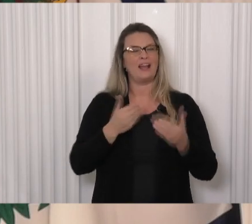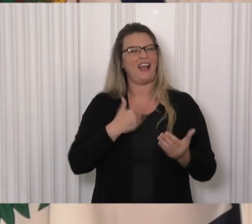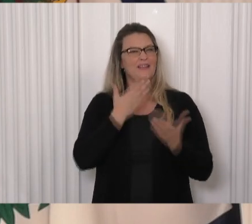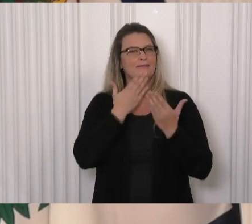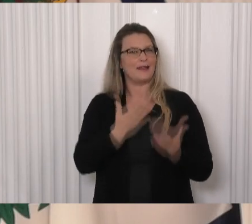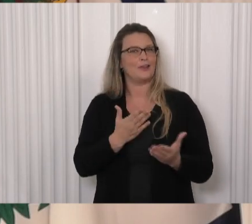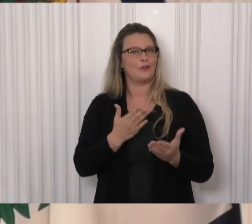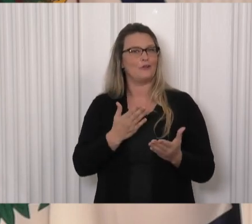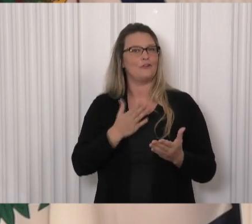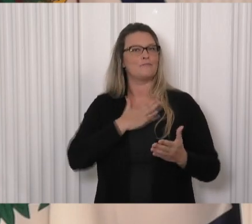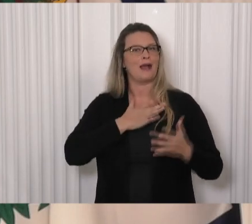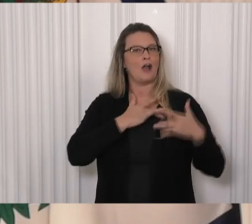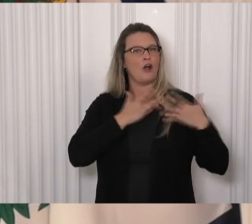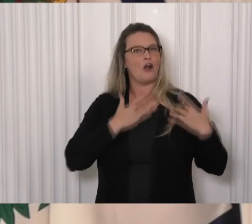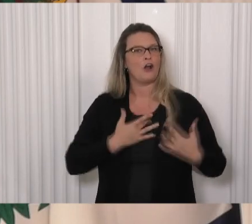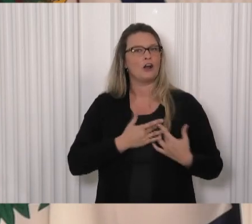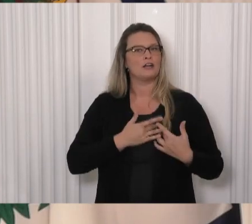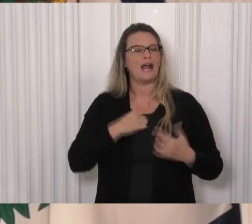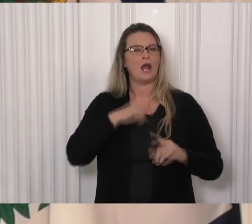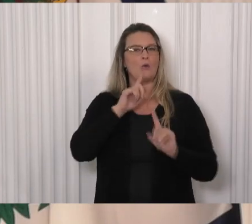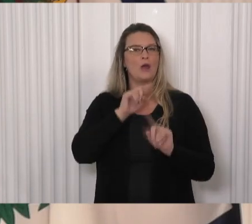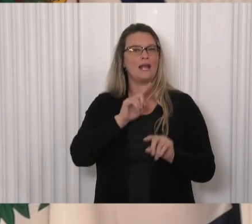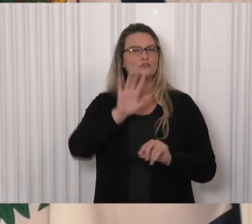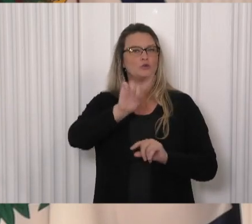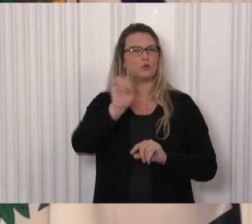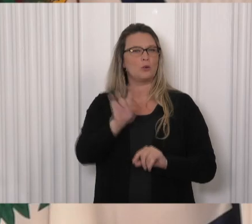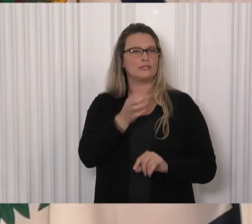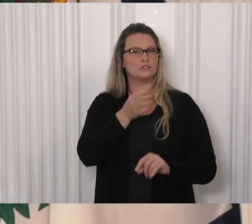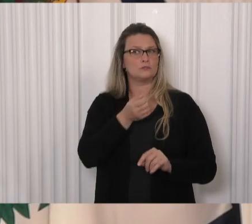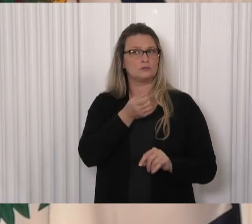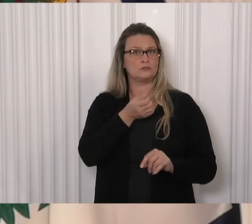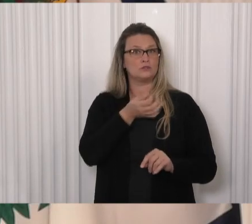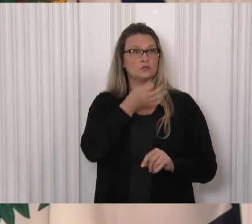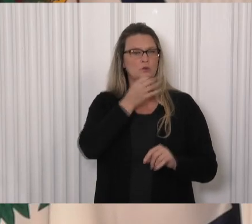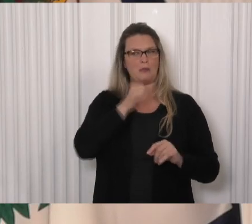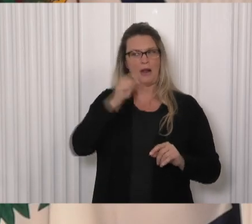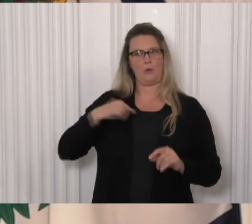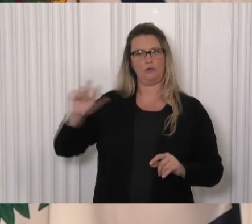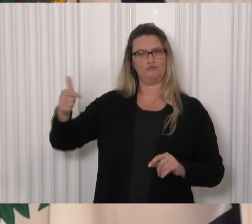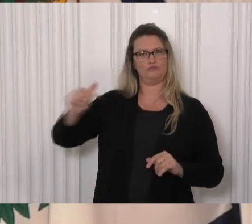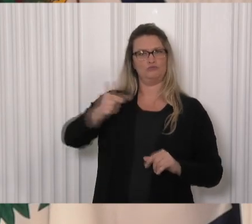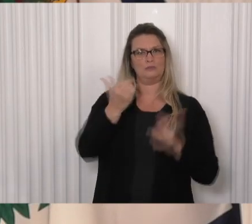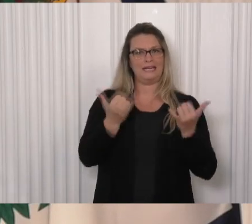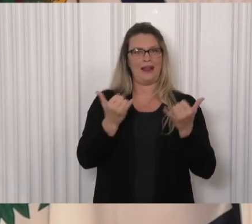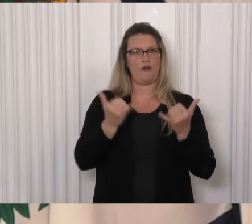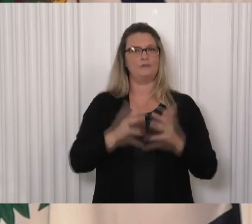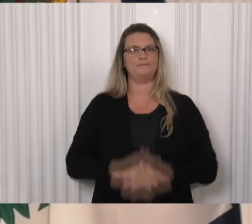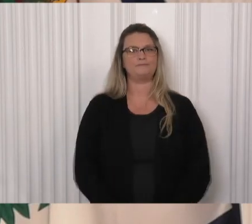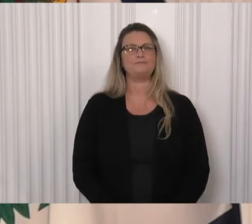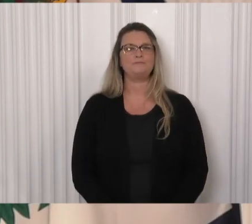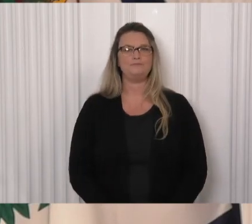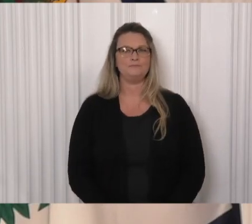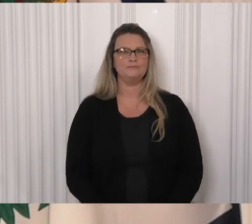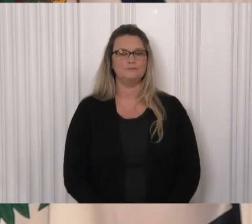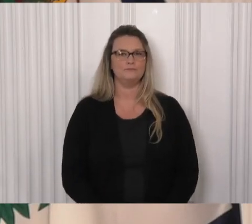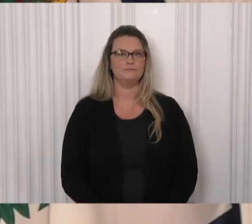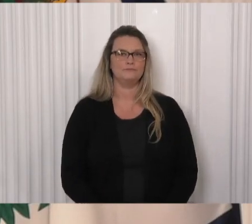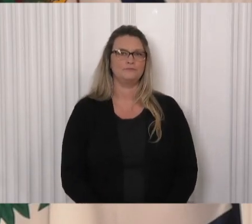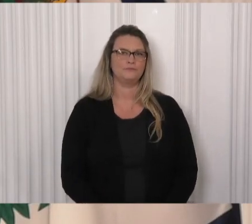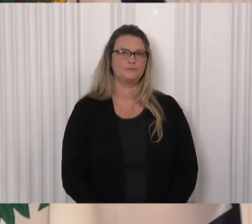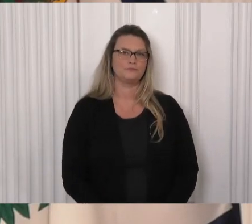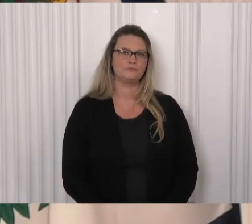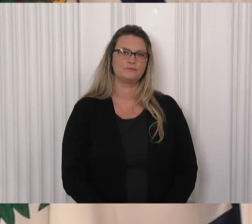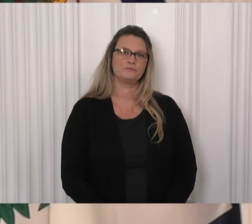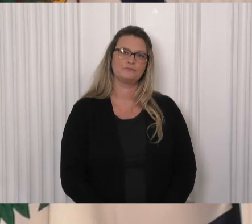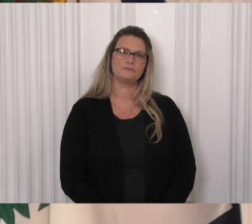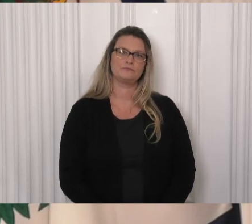my heart. We'll take your questions in just a few minutes, and now we'll pass on to the others. Ladies and gentlemen, as part of our briefing today, our friends with the